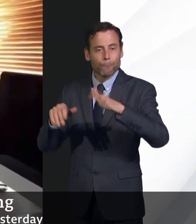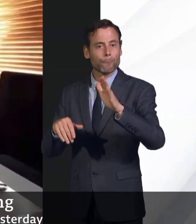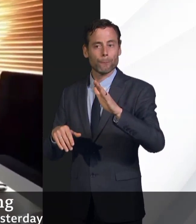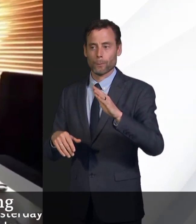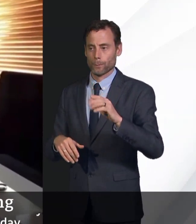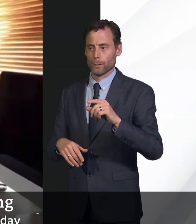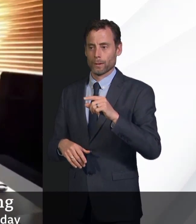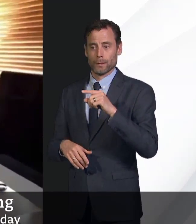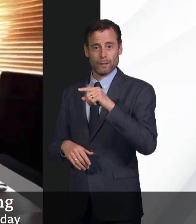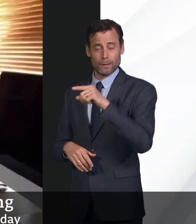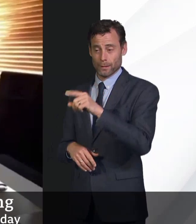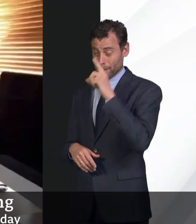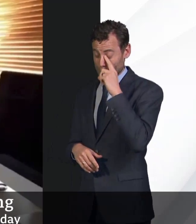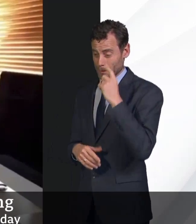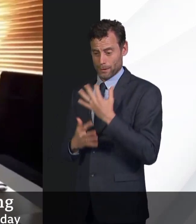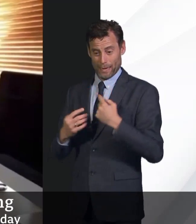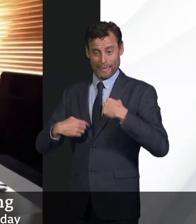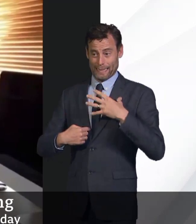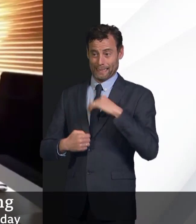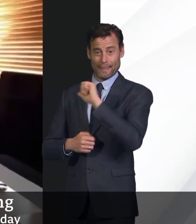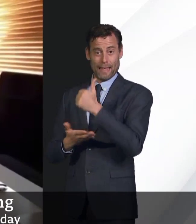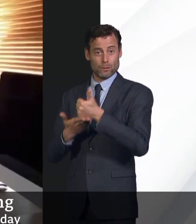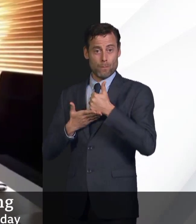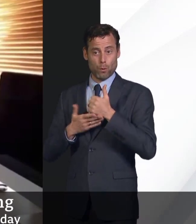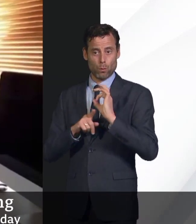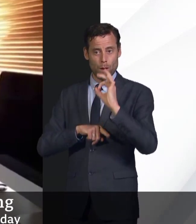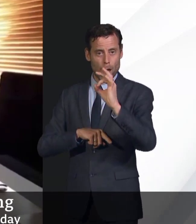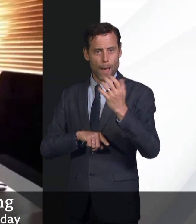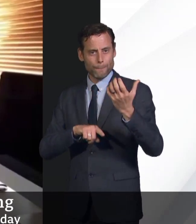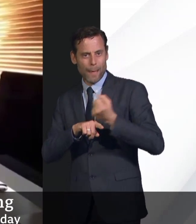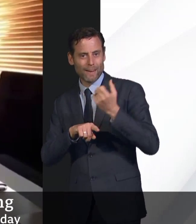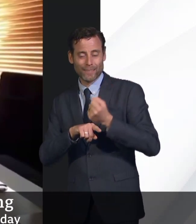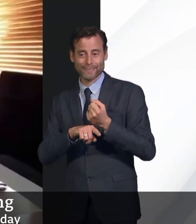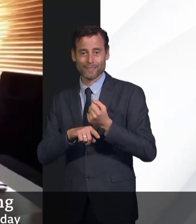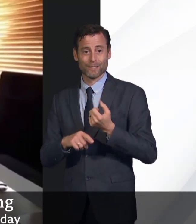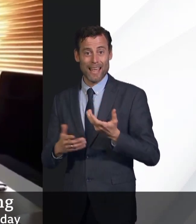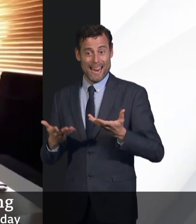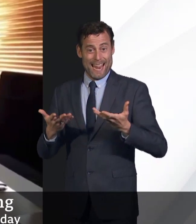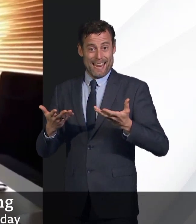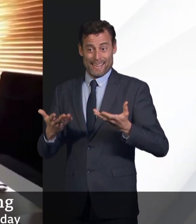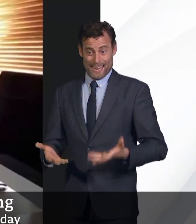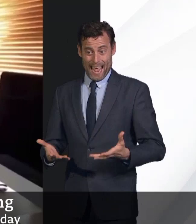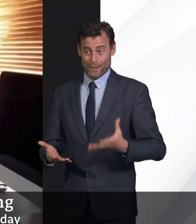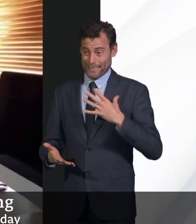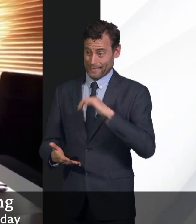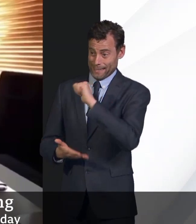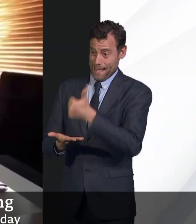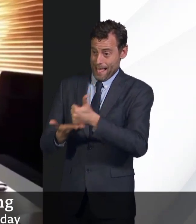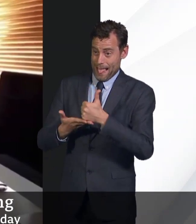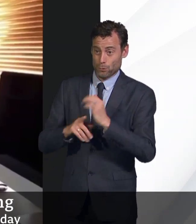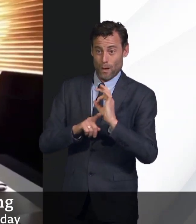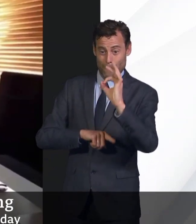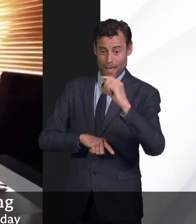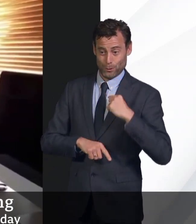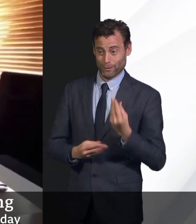help with benefits and so on, the demand for them has soared at the very time when their funding has basically stopped. And the one